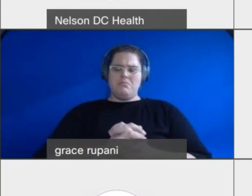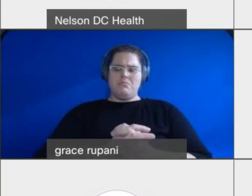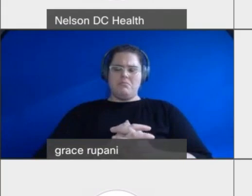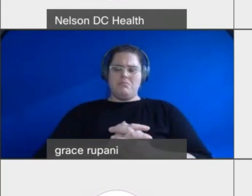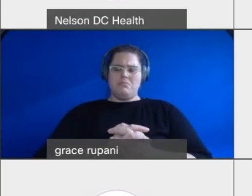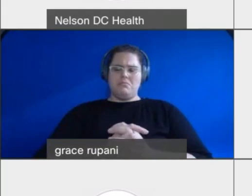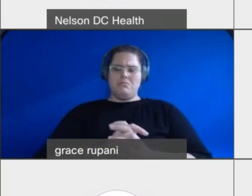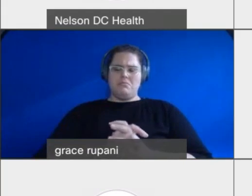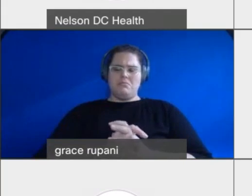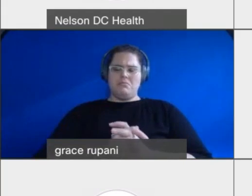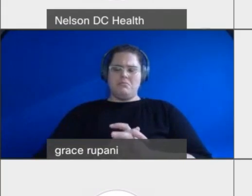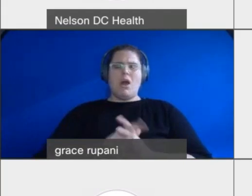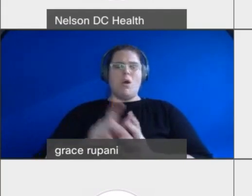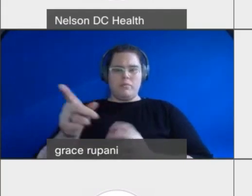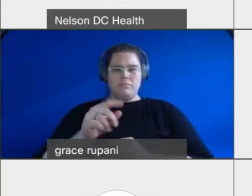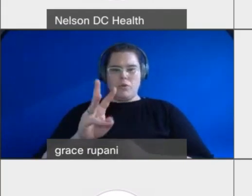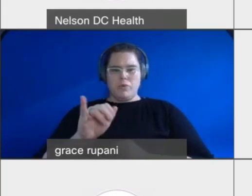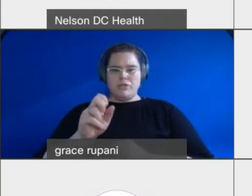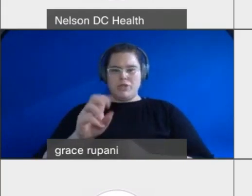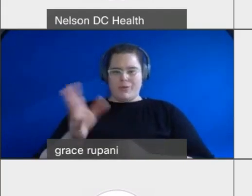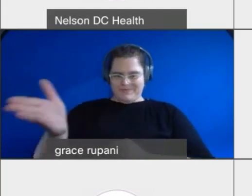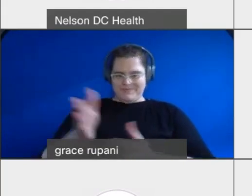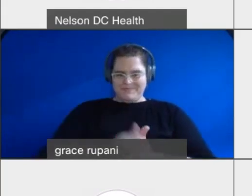like Winslow was going to speak, so I'll stop.